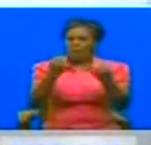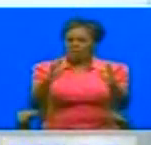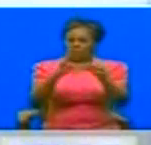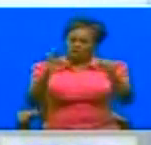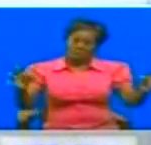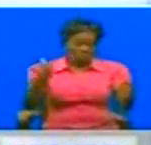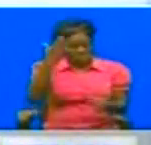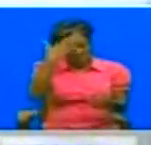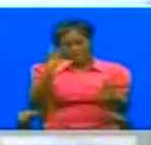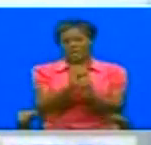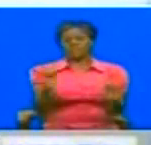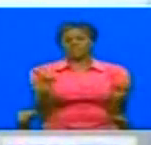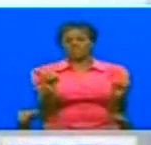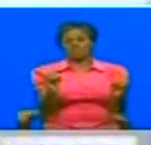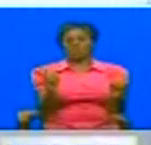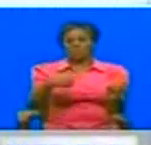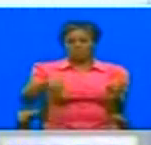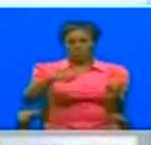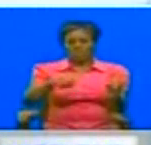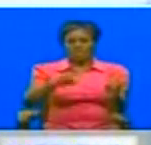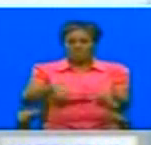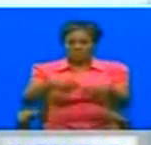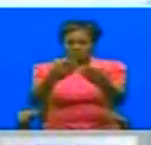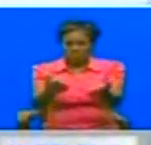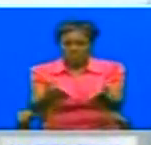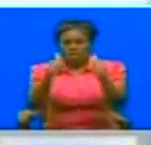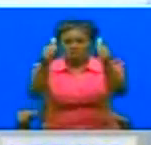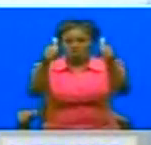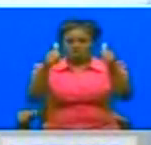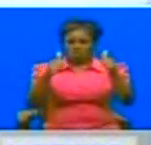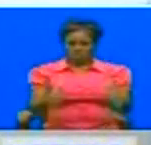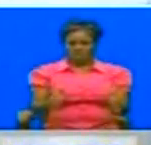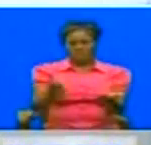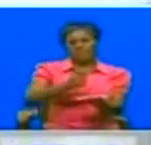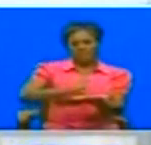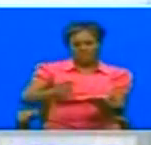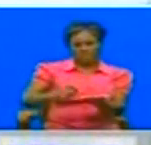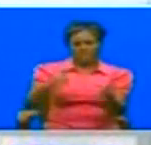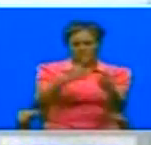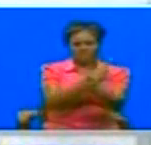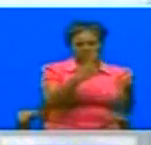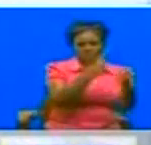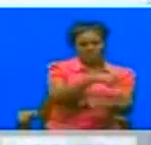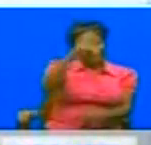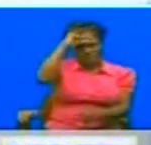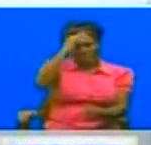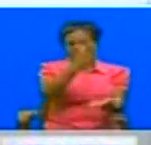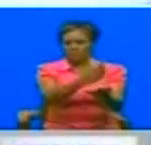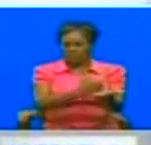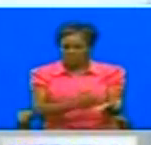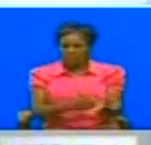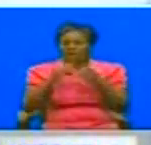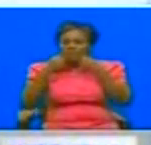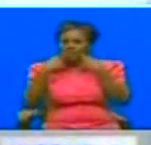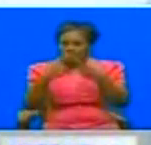we don't know. As I said, we have already put the government on notice. We have written to the various government agencies and informed